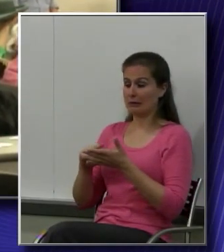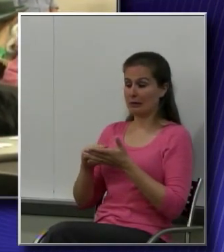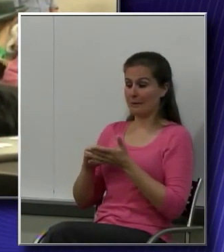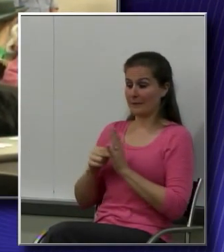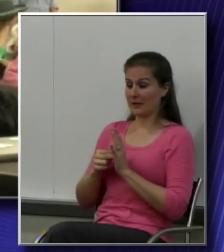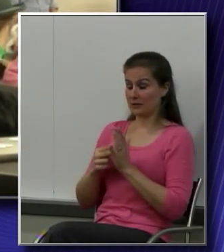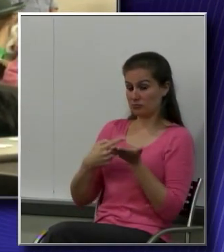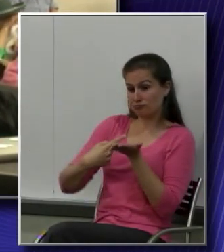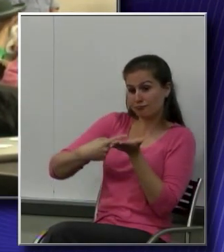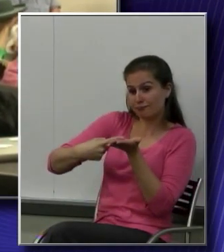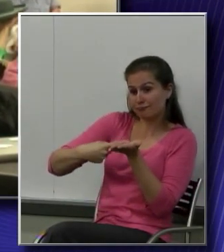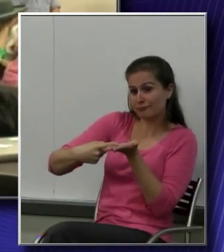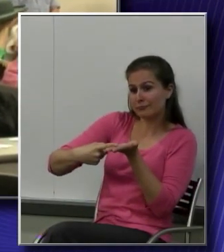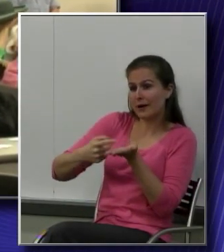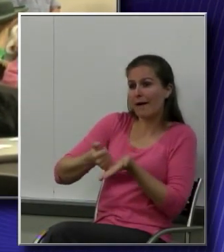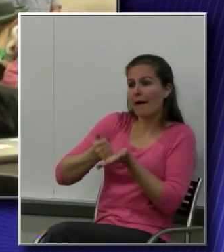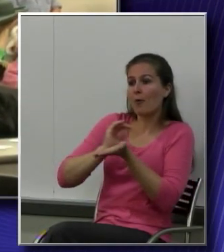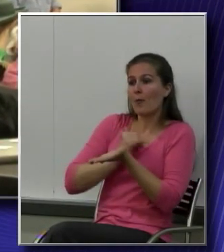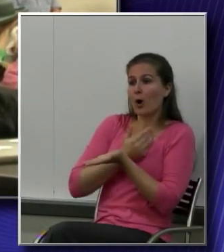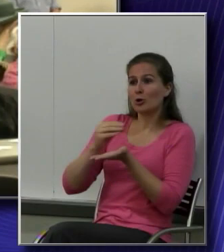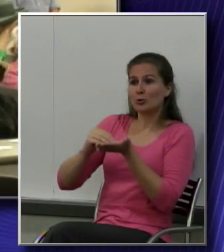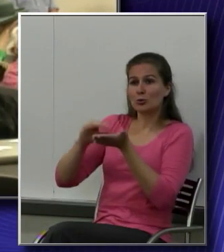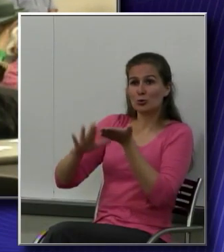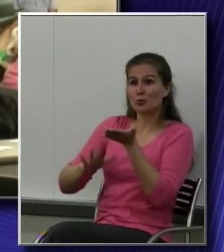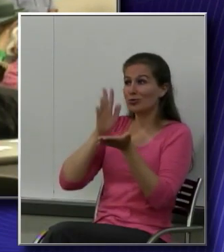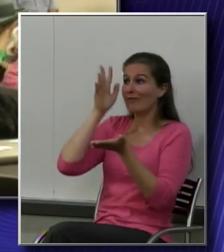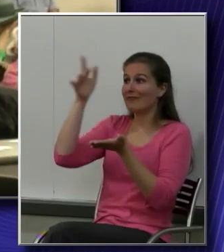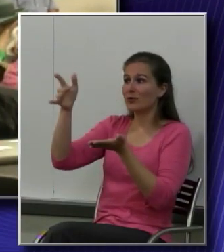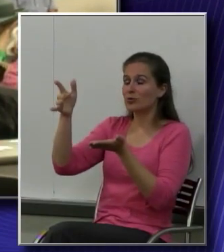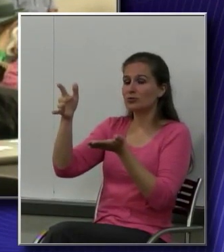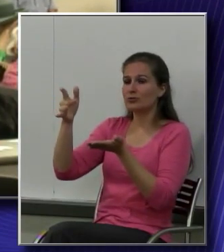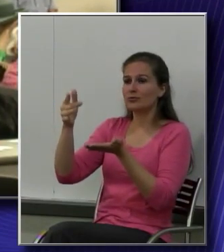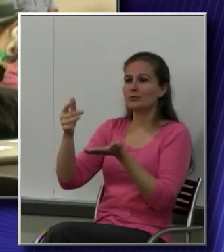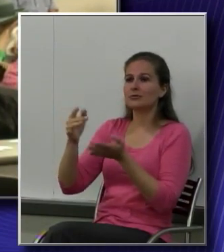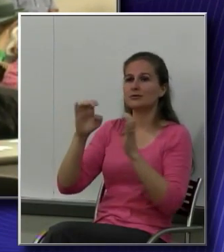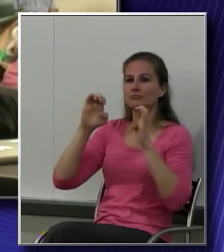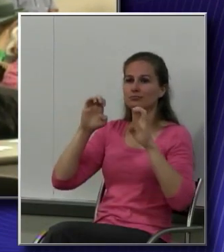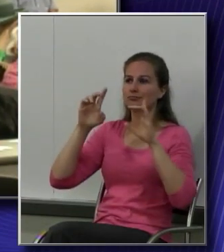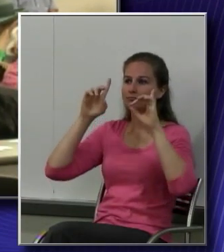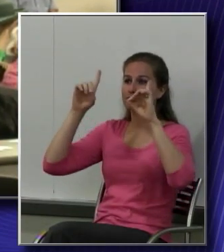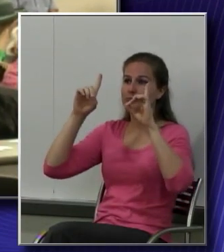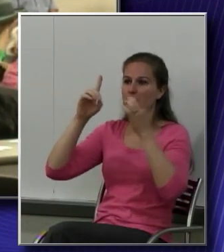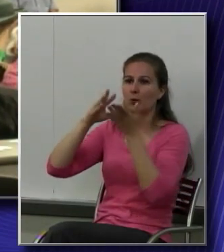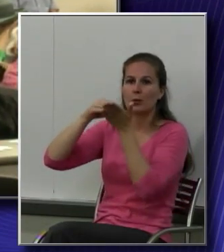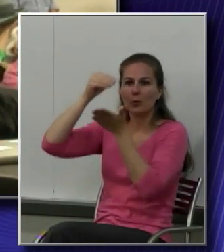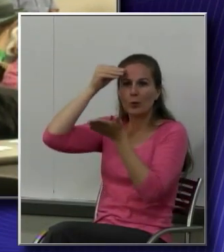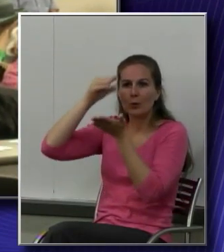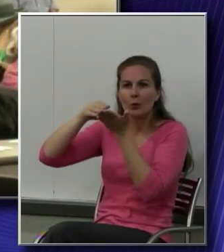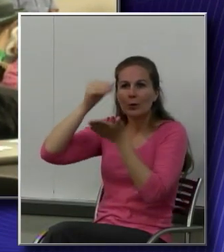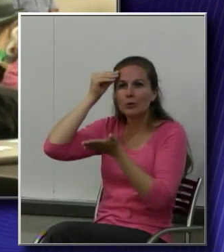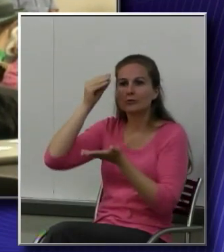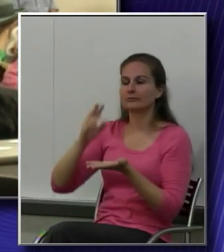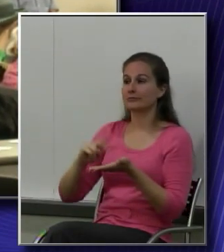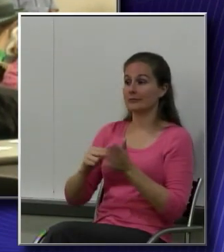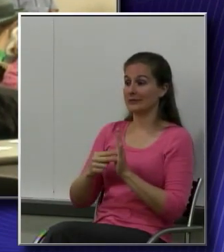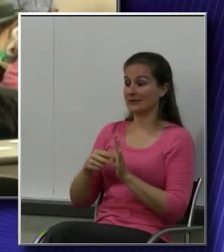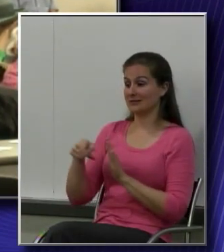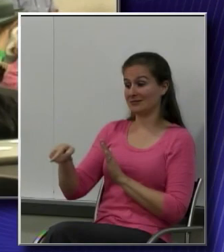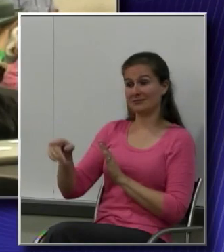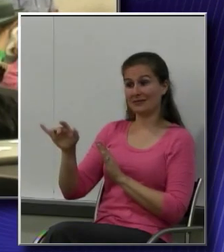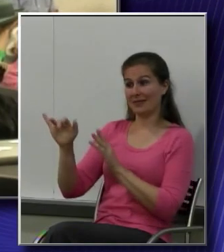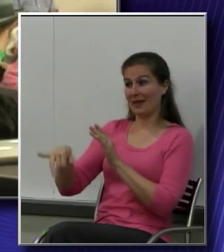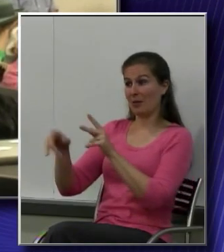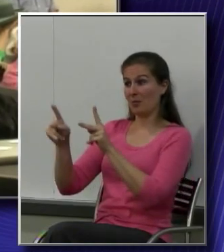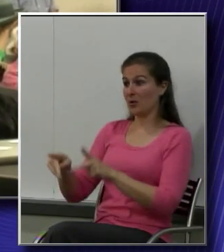students are educated. That means we'll have to have a person who's able to walk through landmines in order